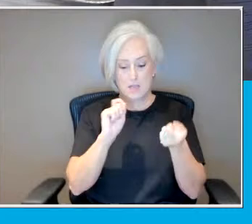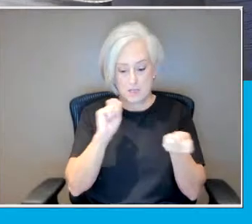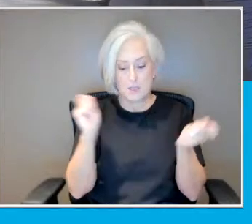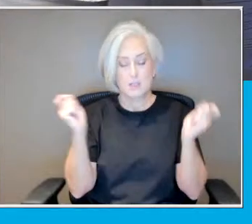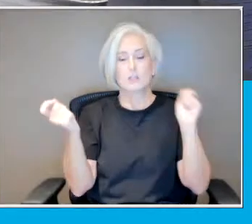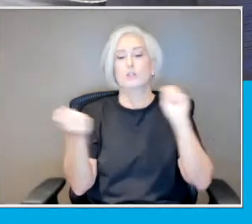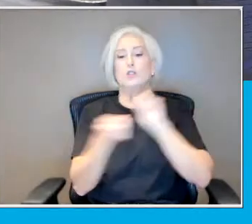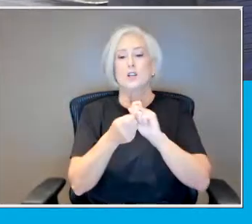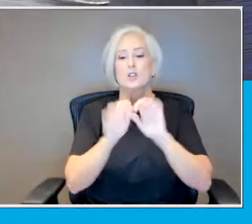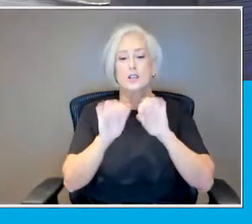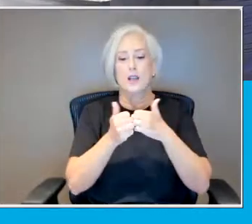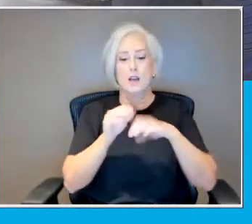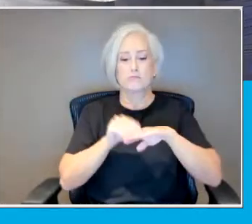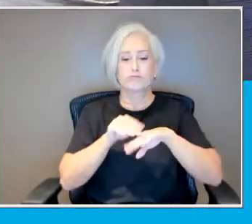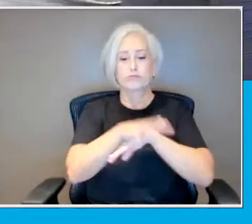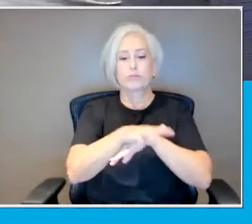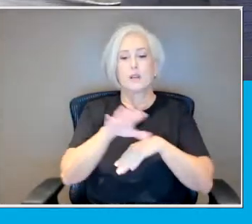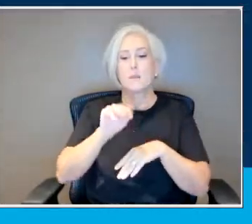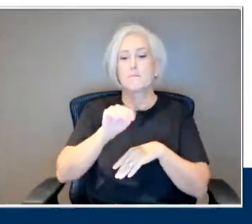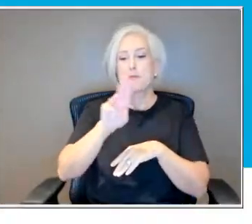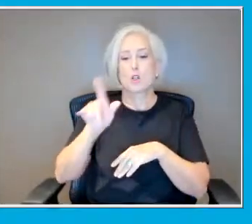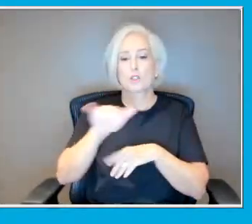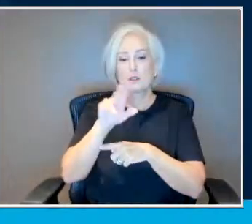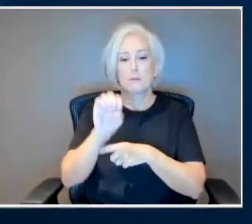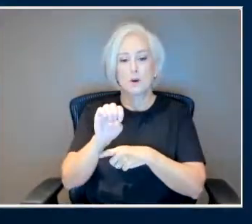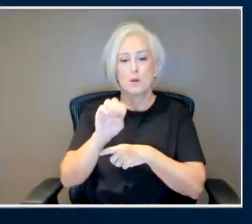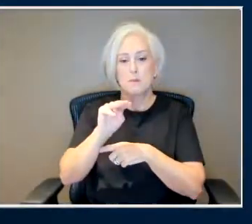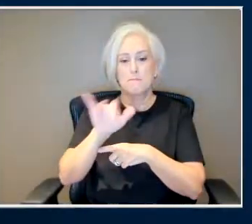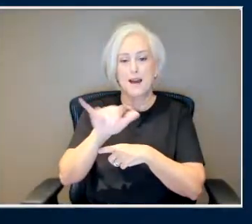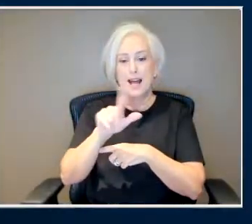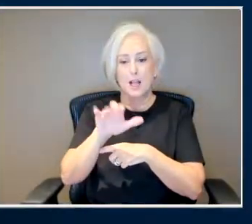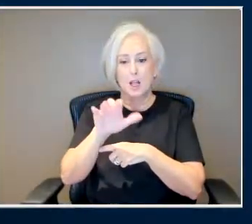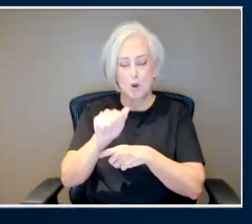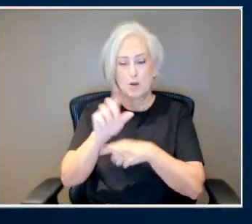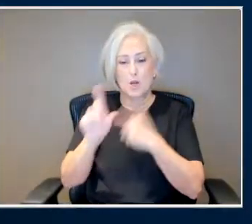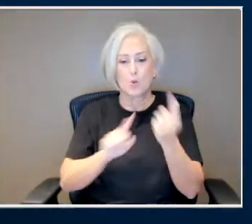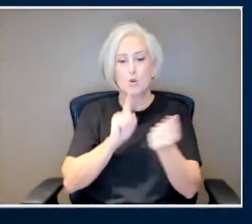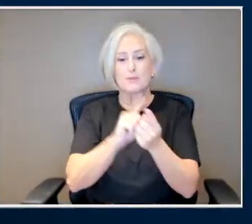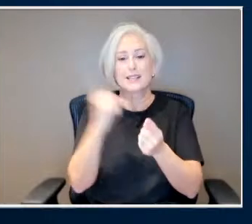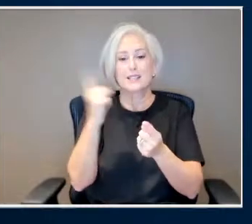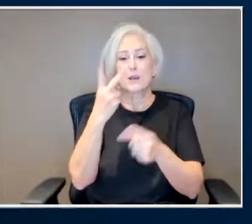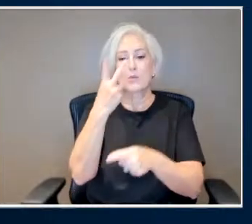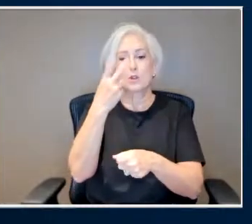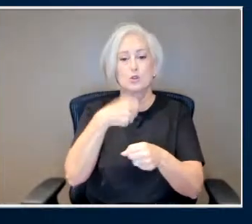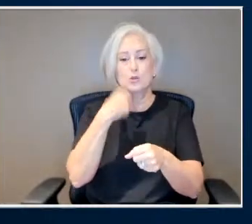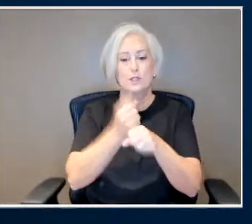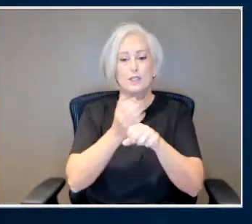myeloma. We catch up with one survivor 2 years after his treatment, Friday at 8.